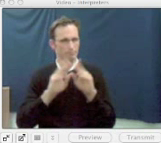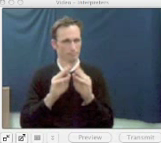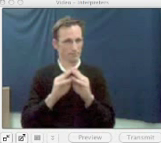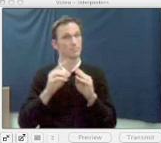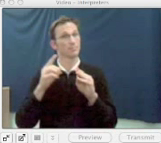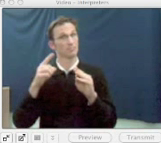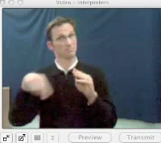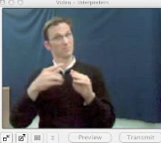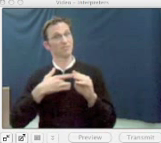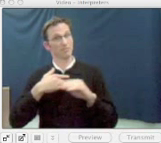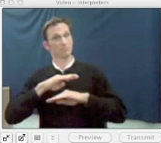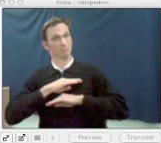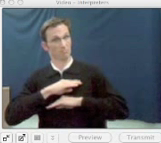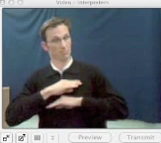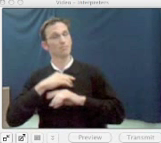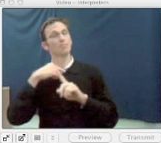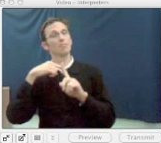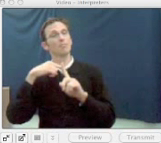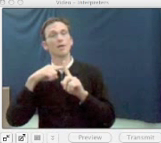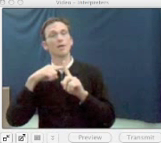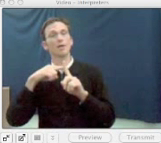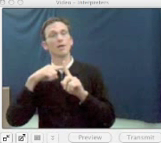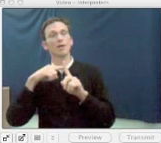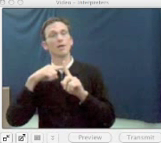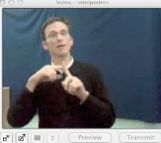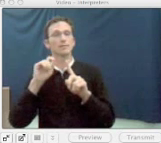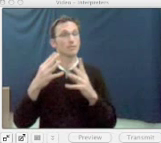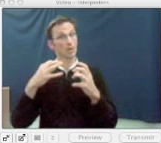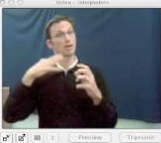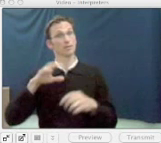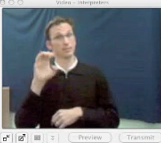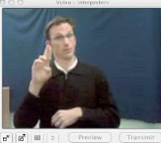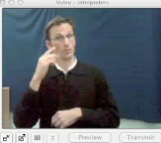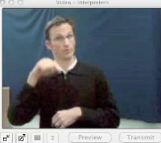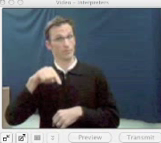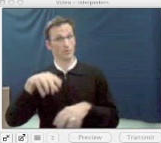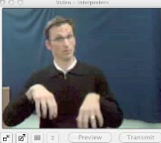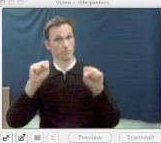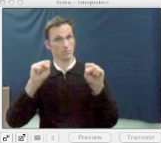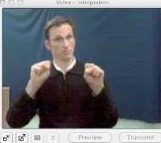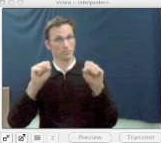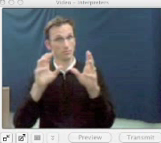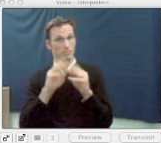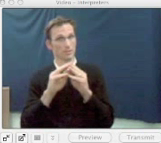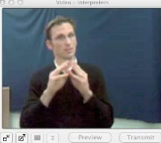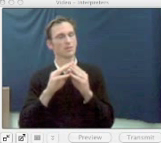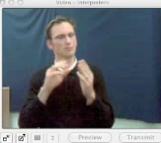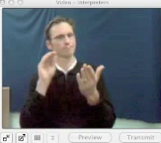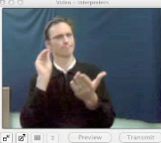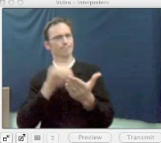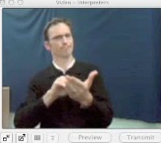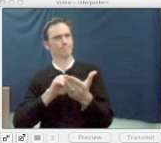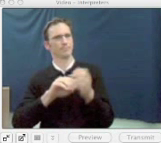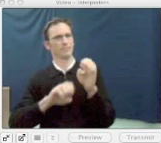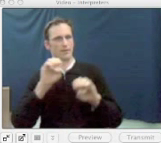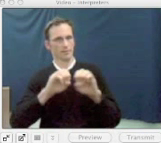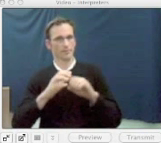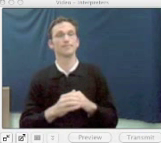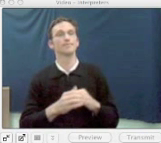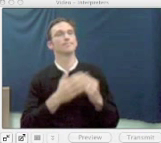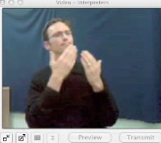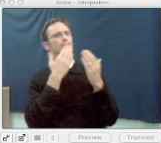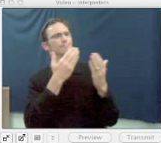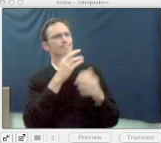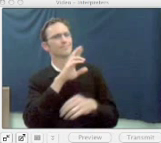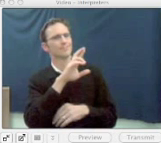you can identify if you want CEUs for this. I just really again want to thank Robyn for this